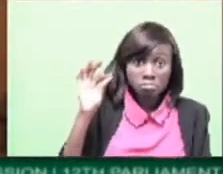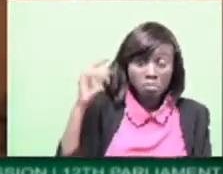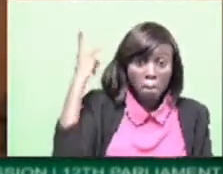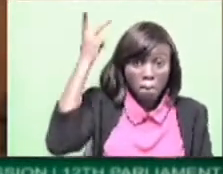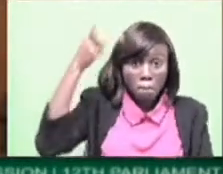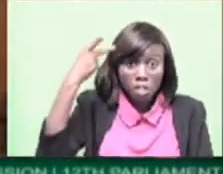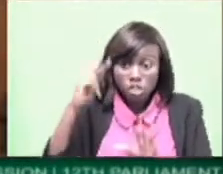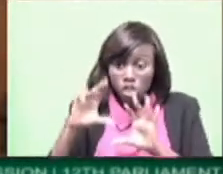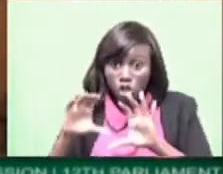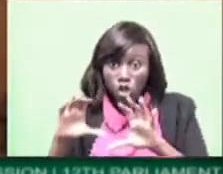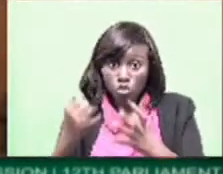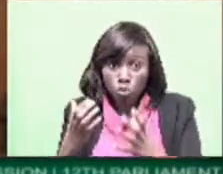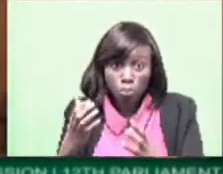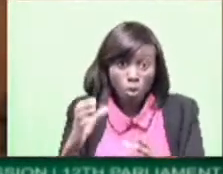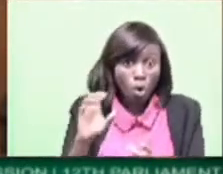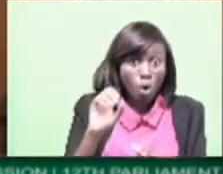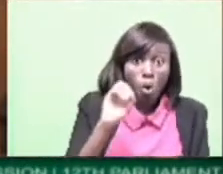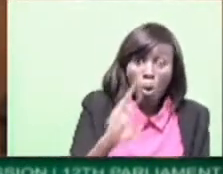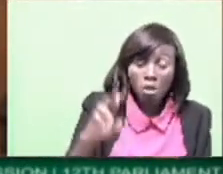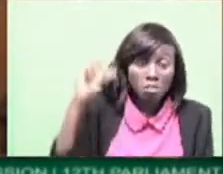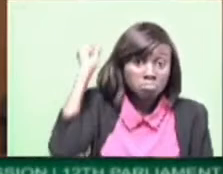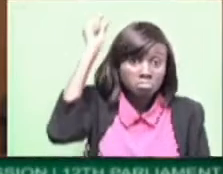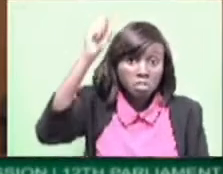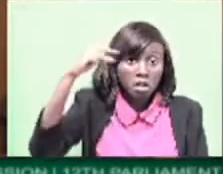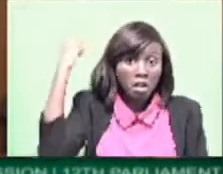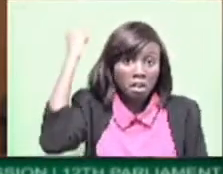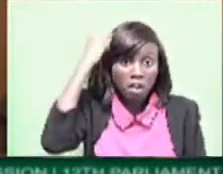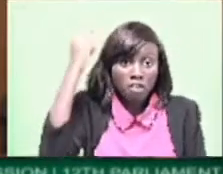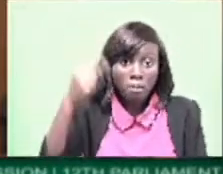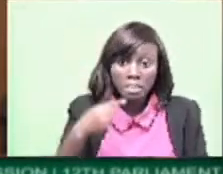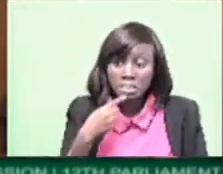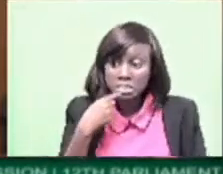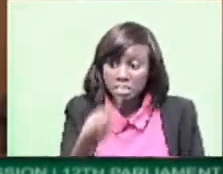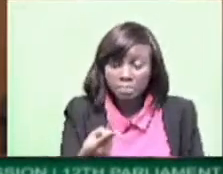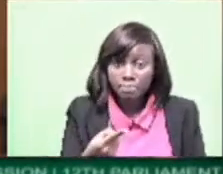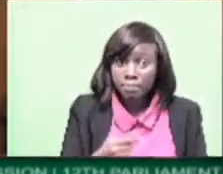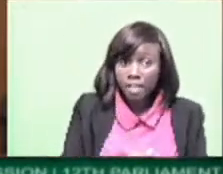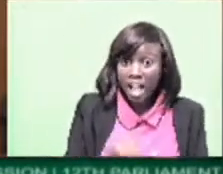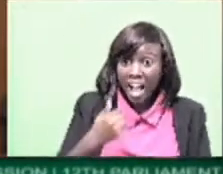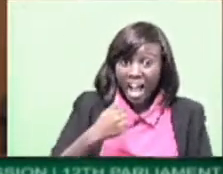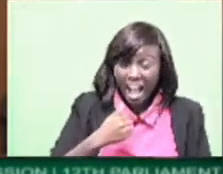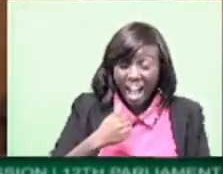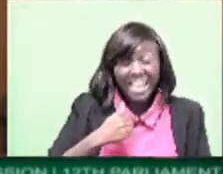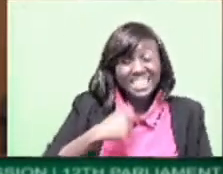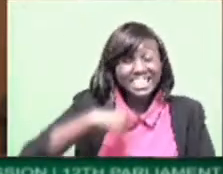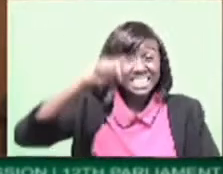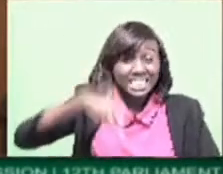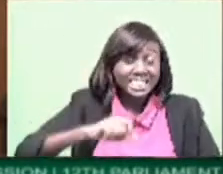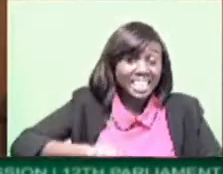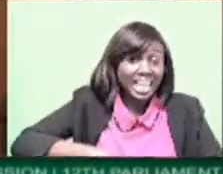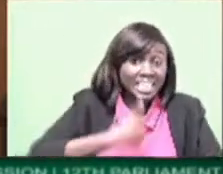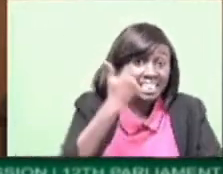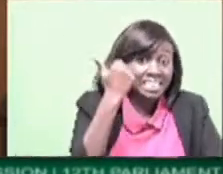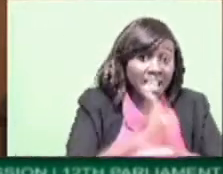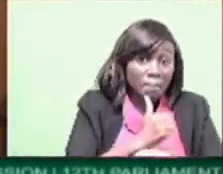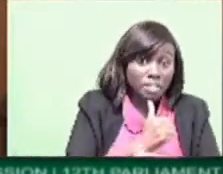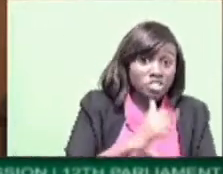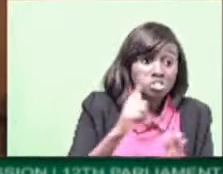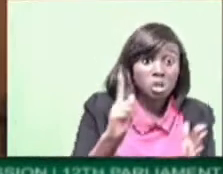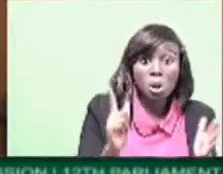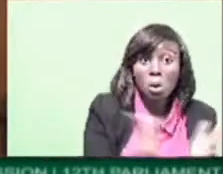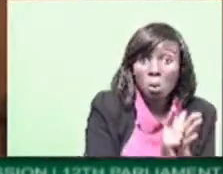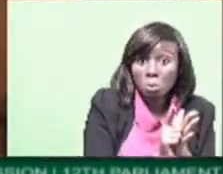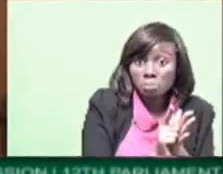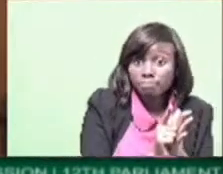for the benefit and the good of the people, I don't think if this government was successful at doing that, we may not have to be